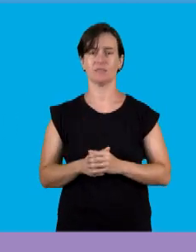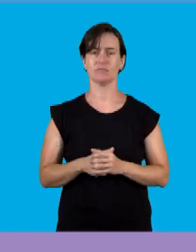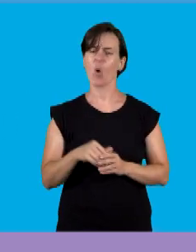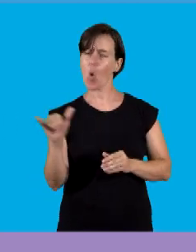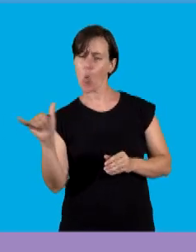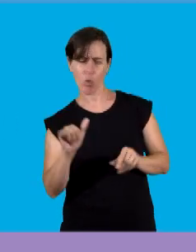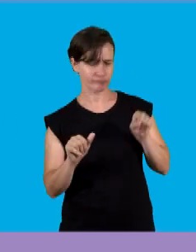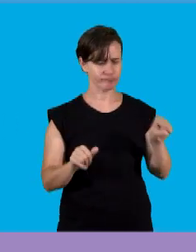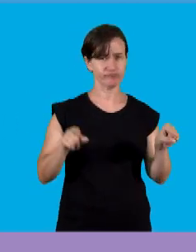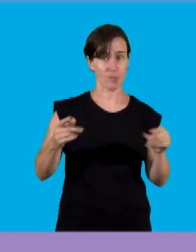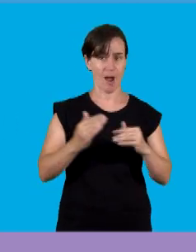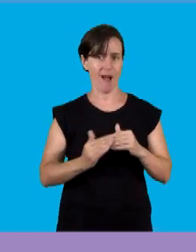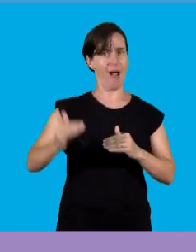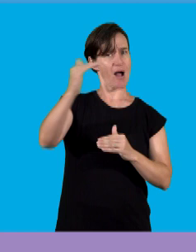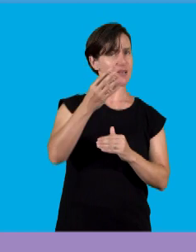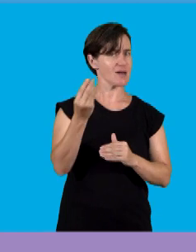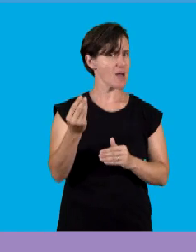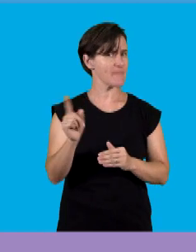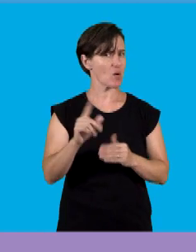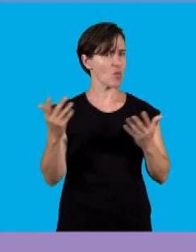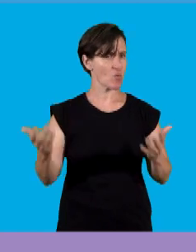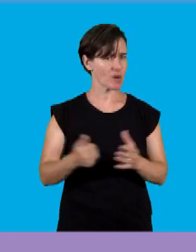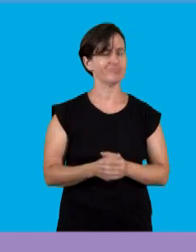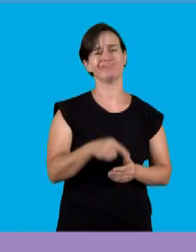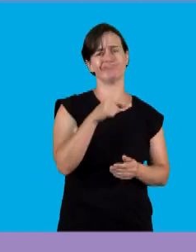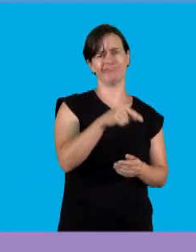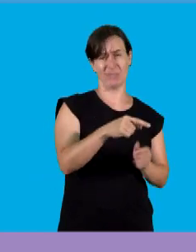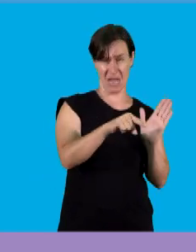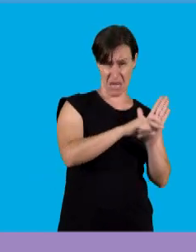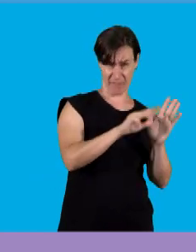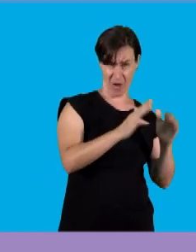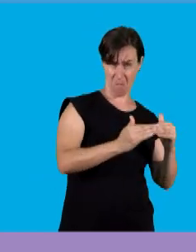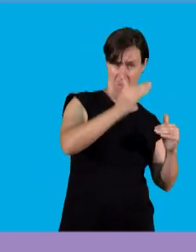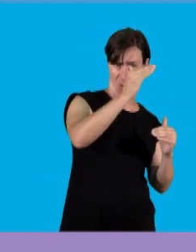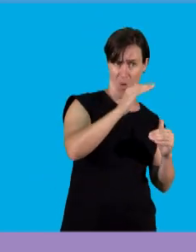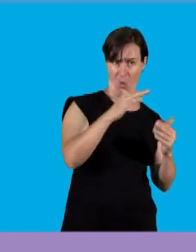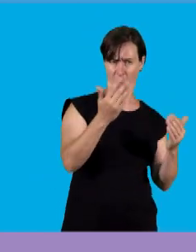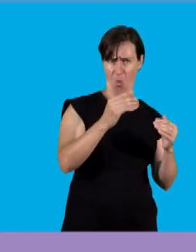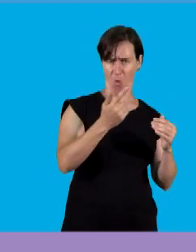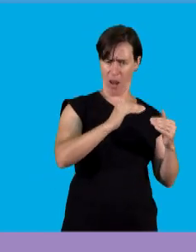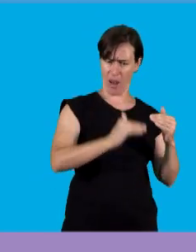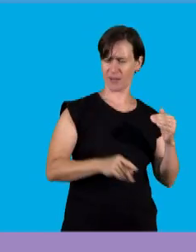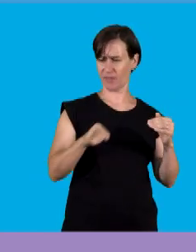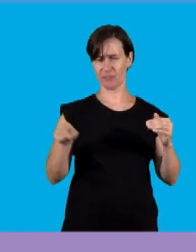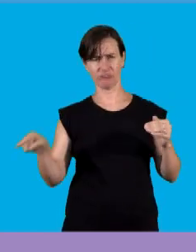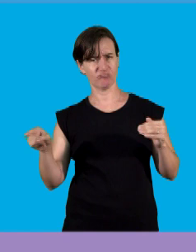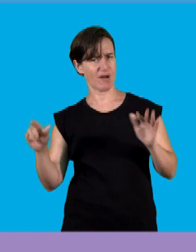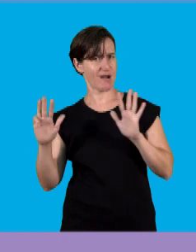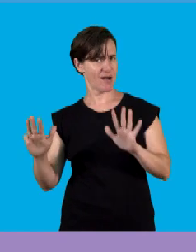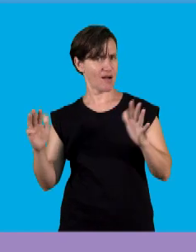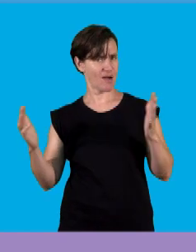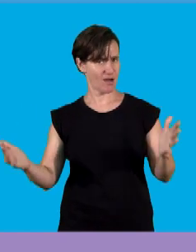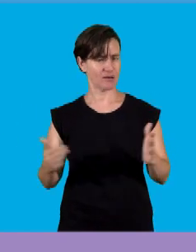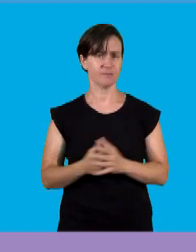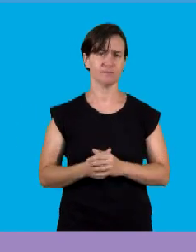9. Now, which one would you say it is? Is the negative 9 bigger? Is the negative 9 smaller? Or